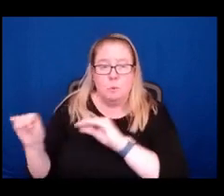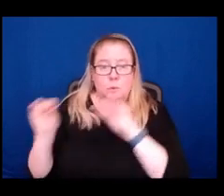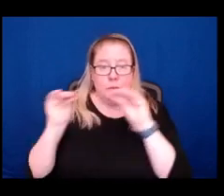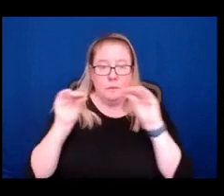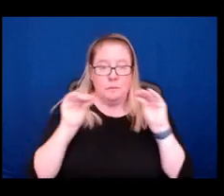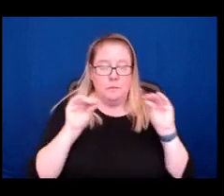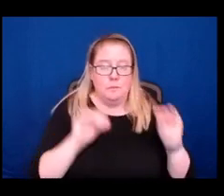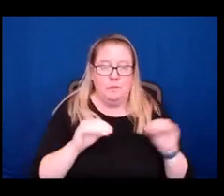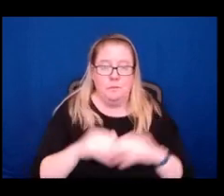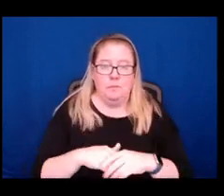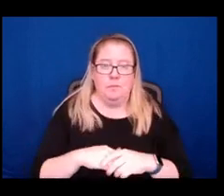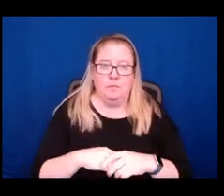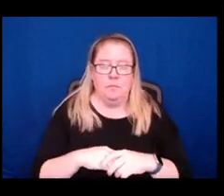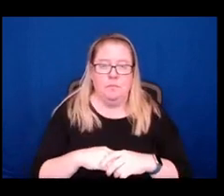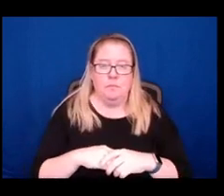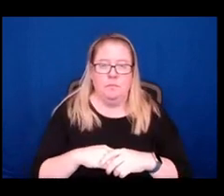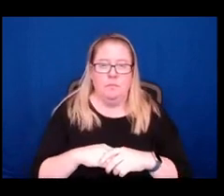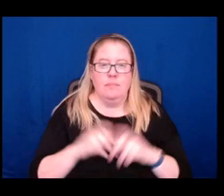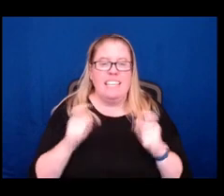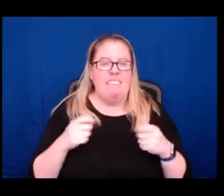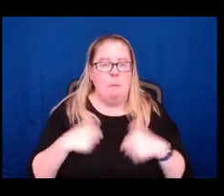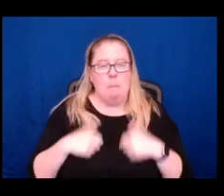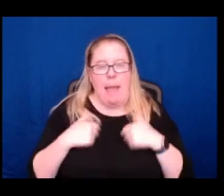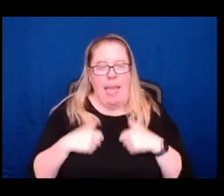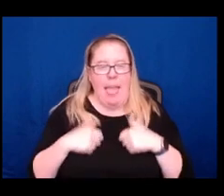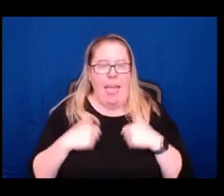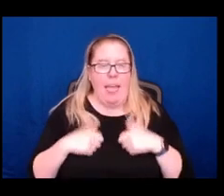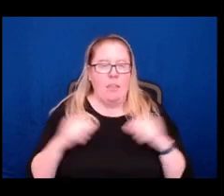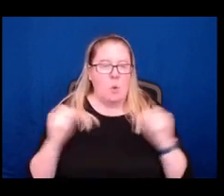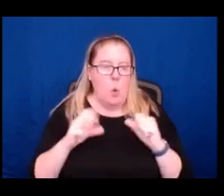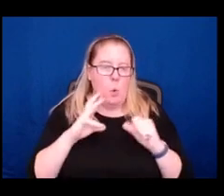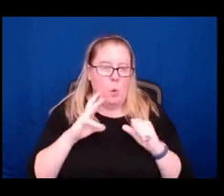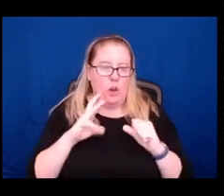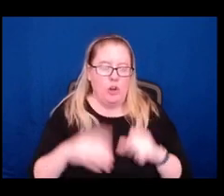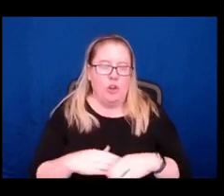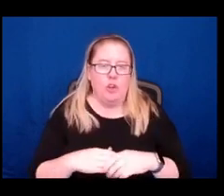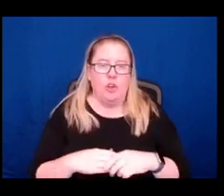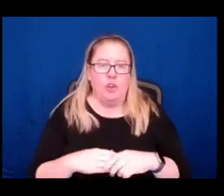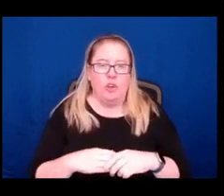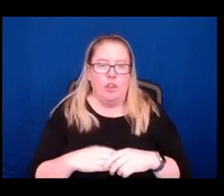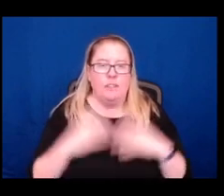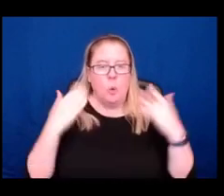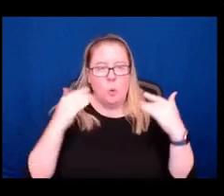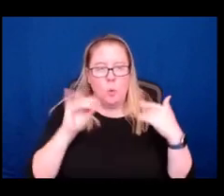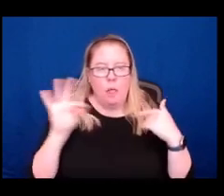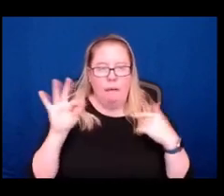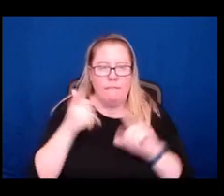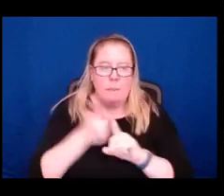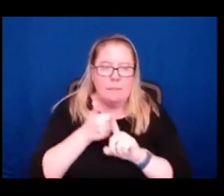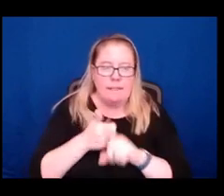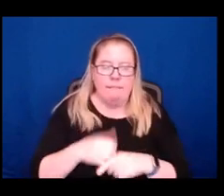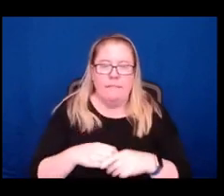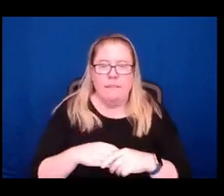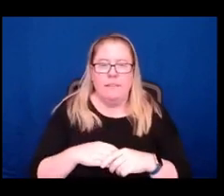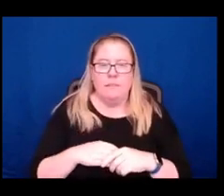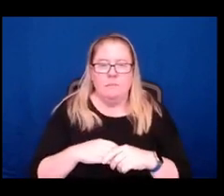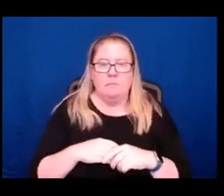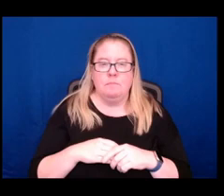give them a little bath so they can cool off. I've got some